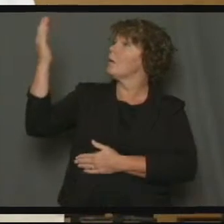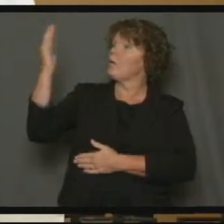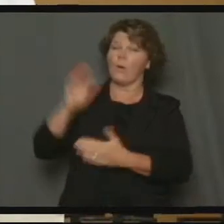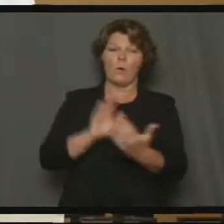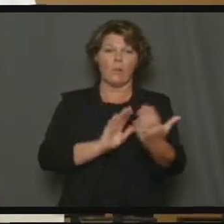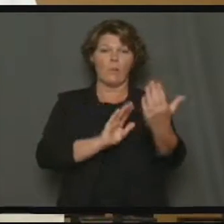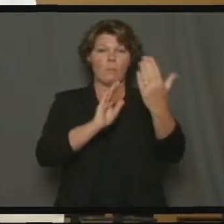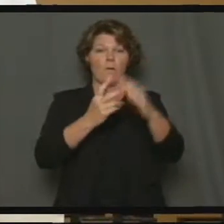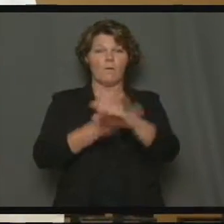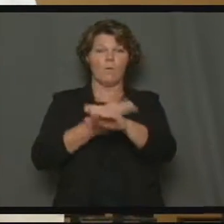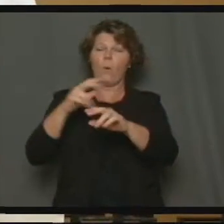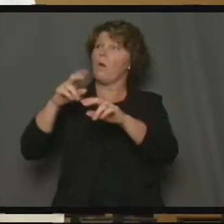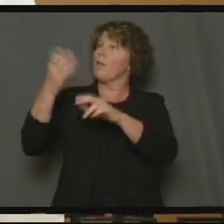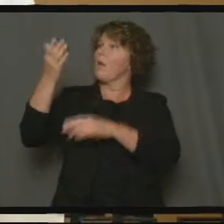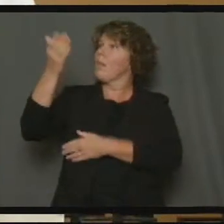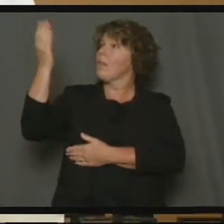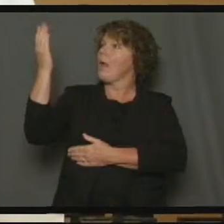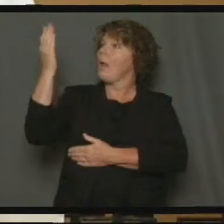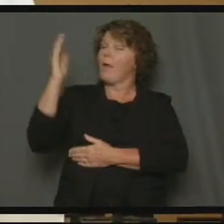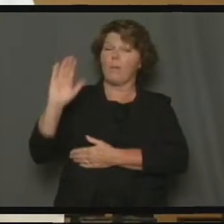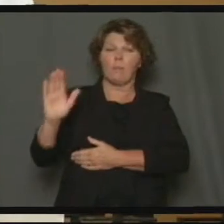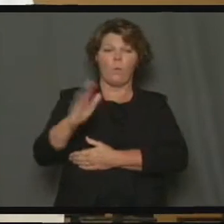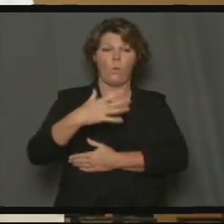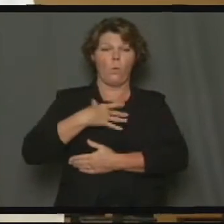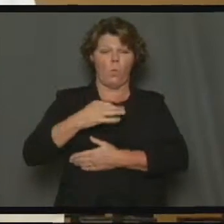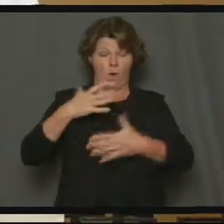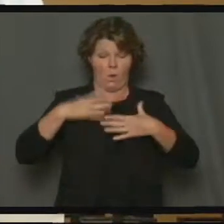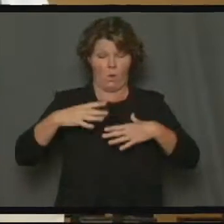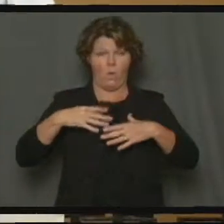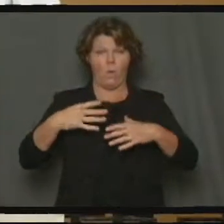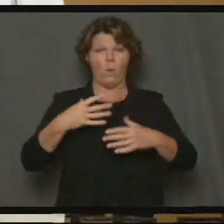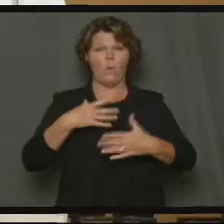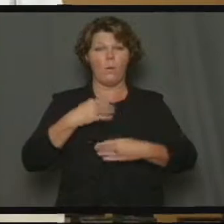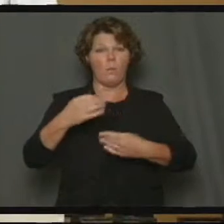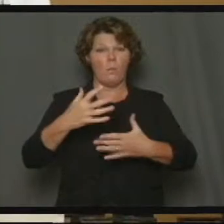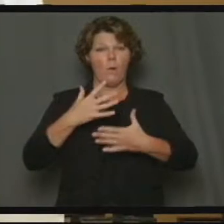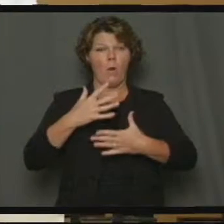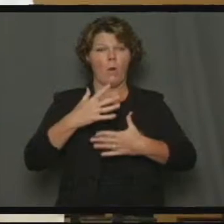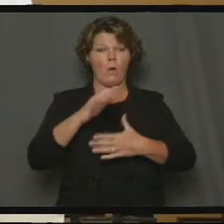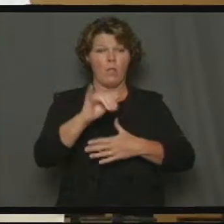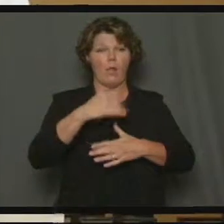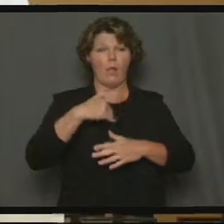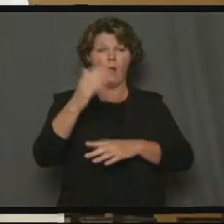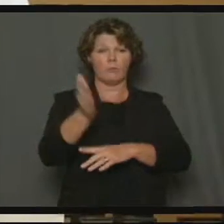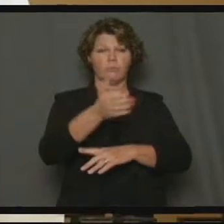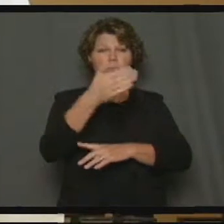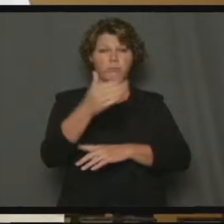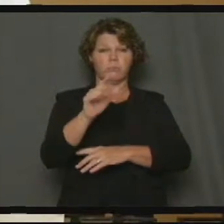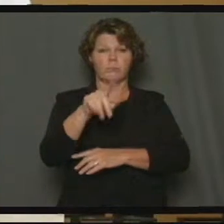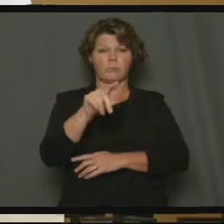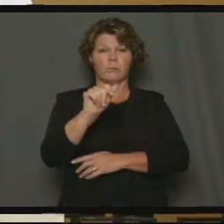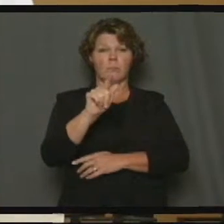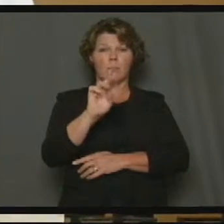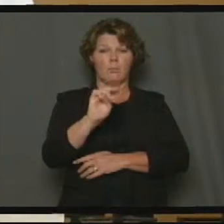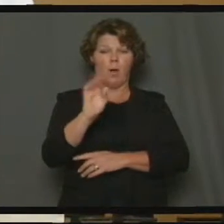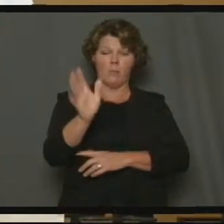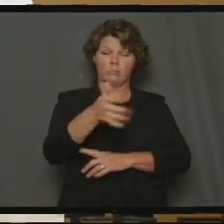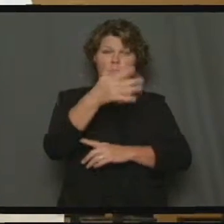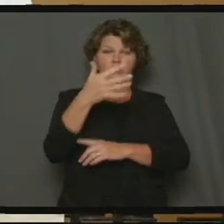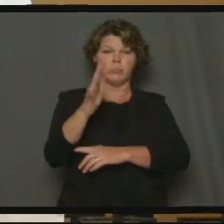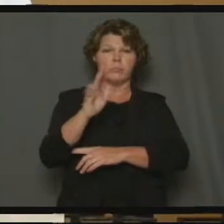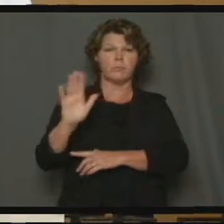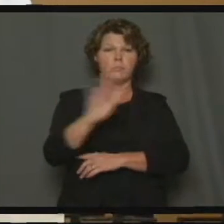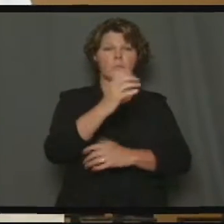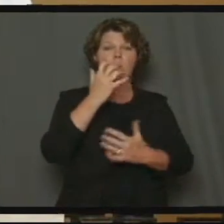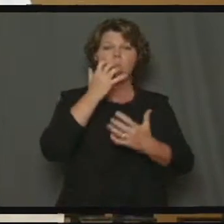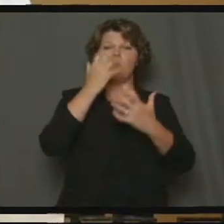Lamb, clothed in white robes, with palm branches in their hands, and crying out with a loud